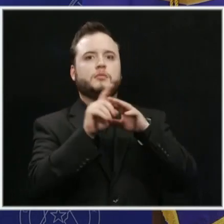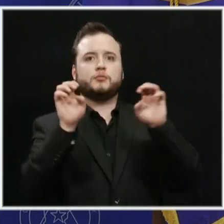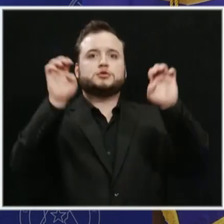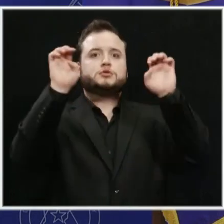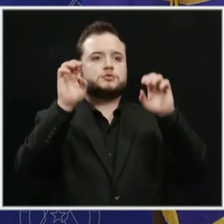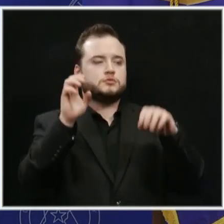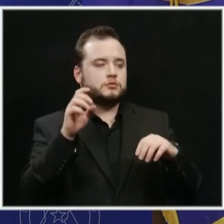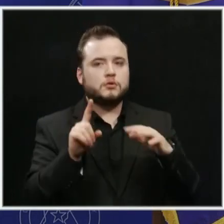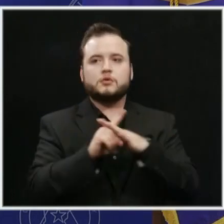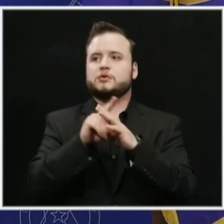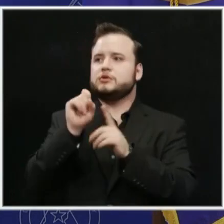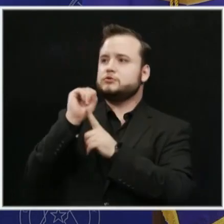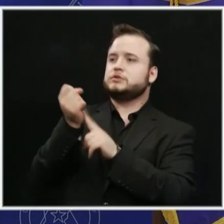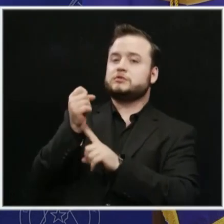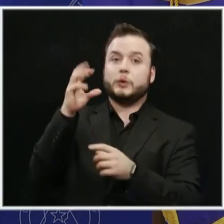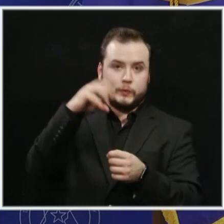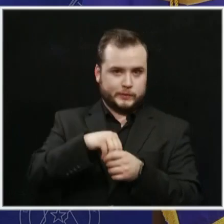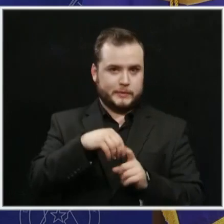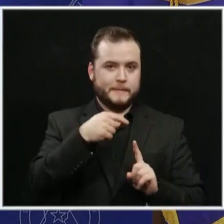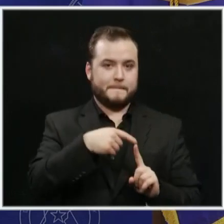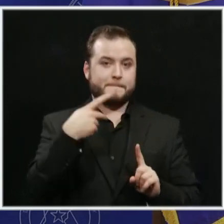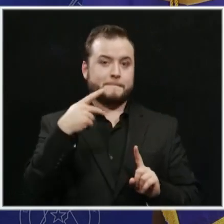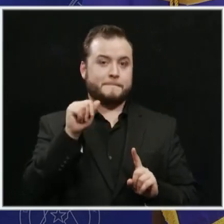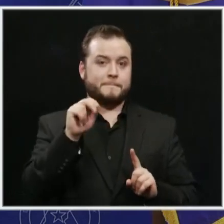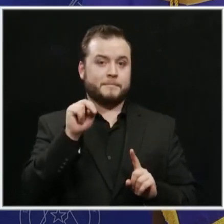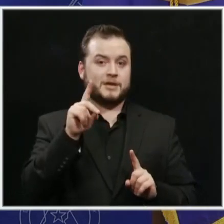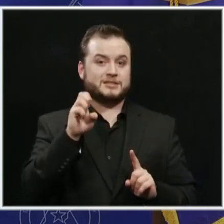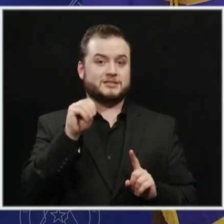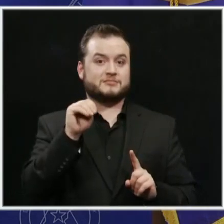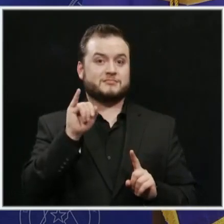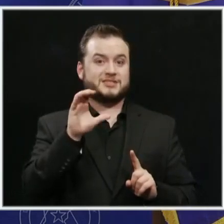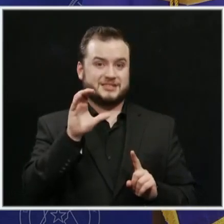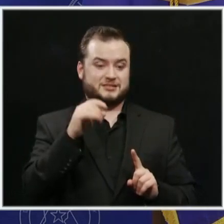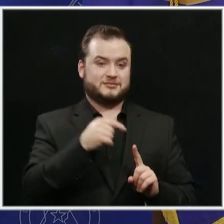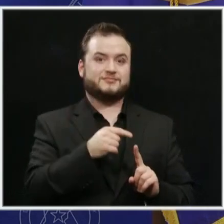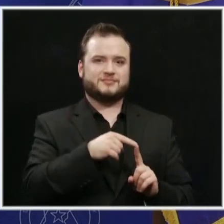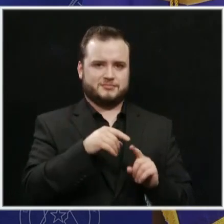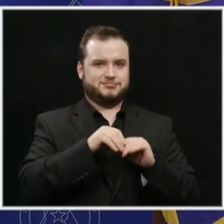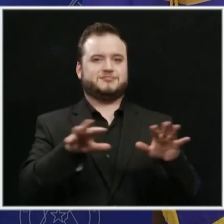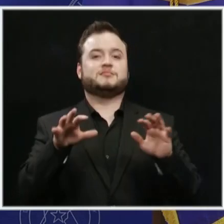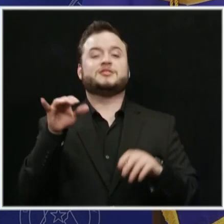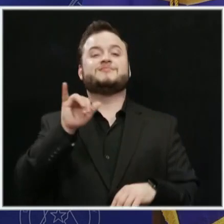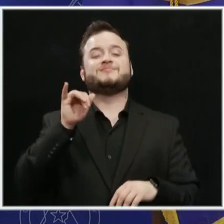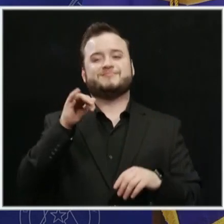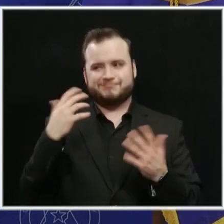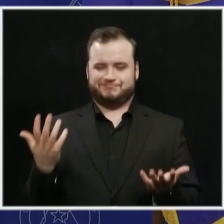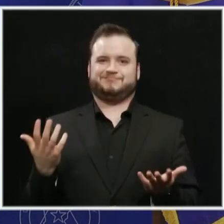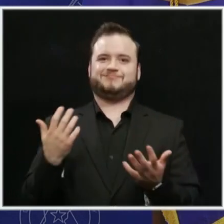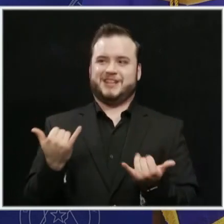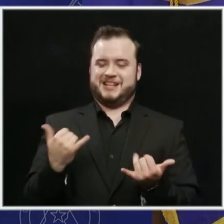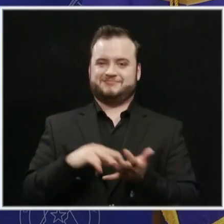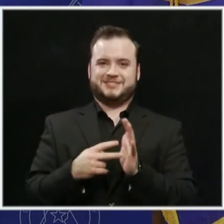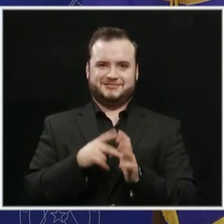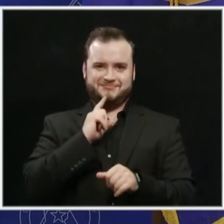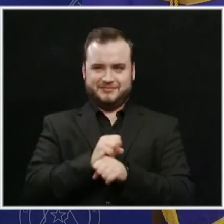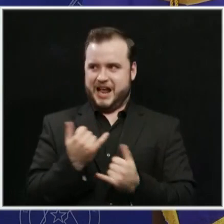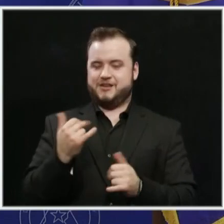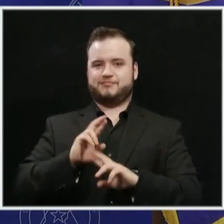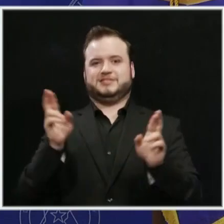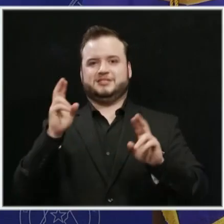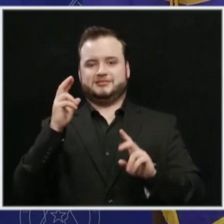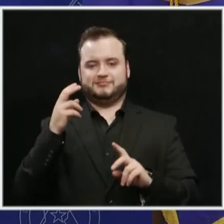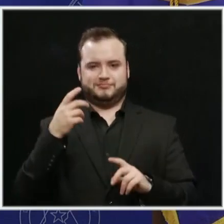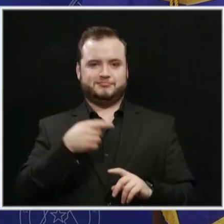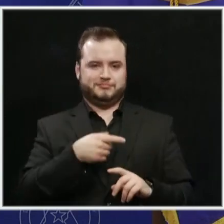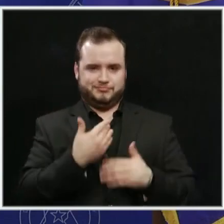having the opportunity to test those systems now. I just want to give you a little bit of perspective on some of the things that we're doing as part of that. One of